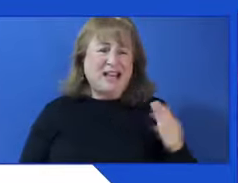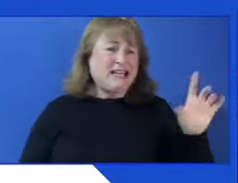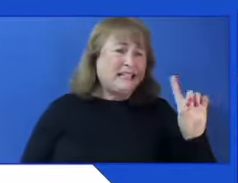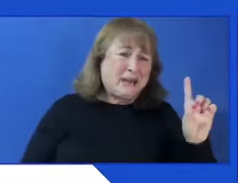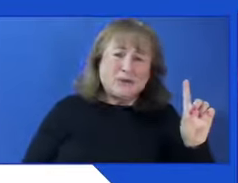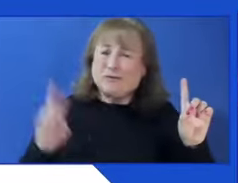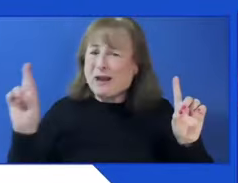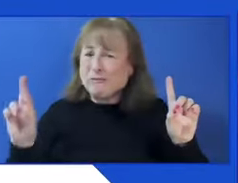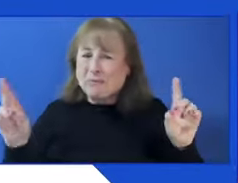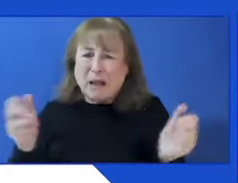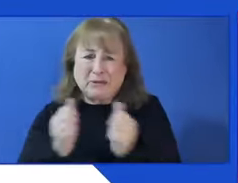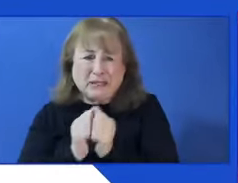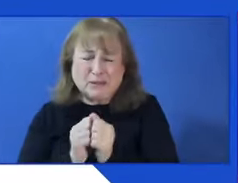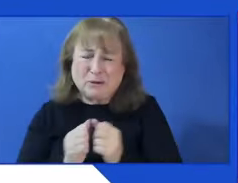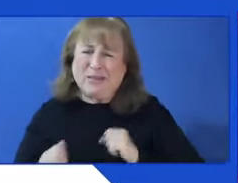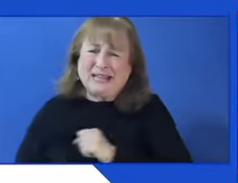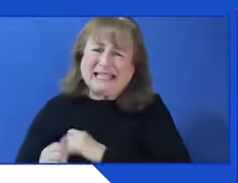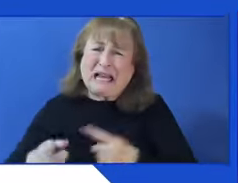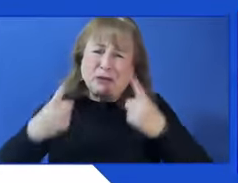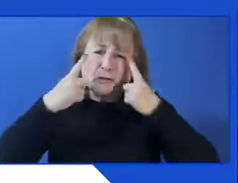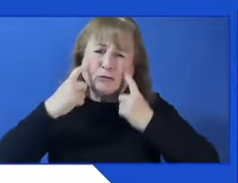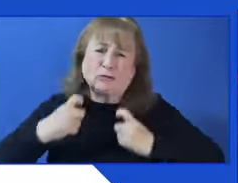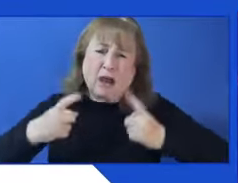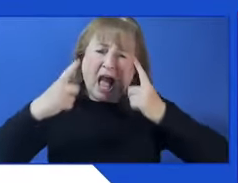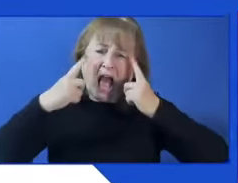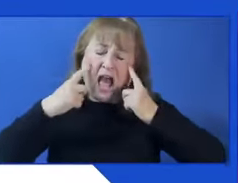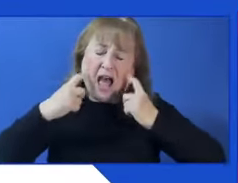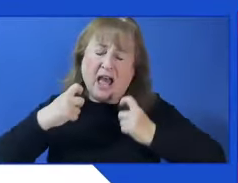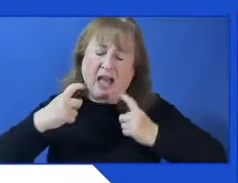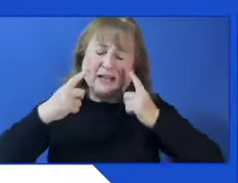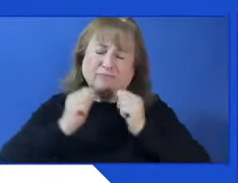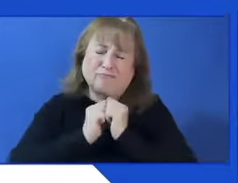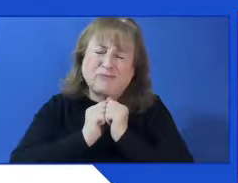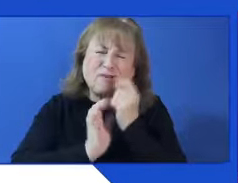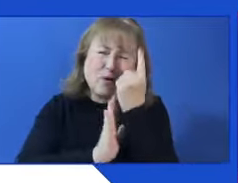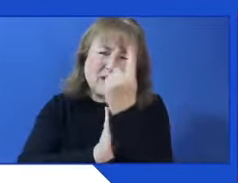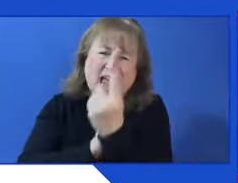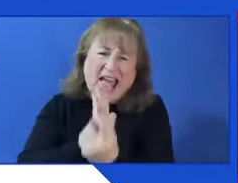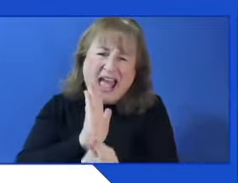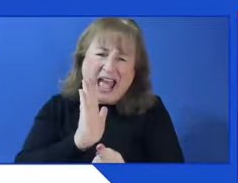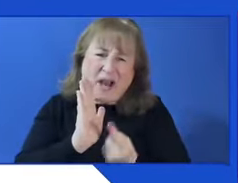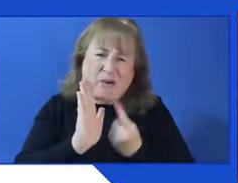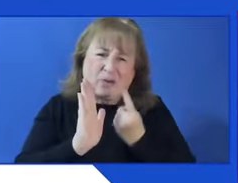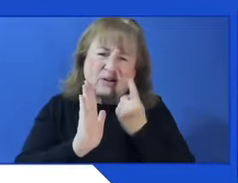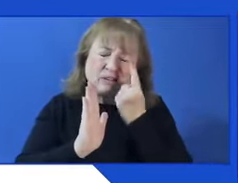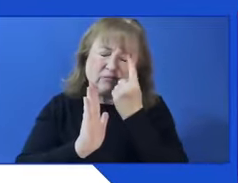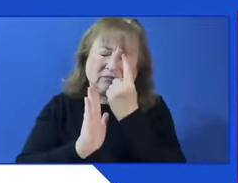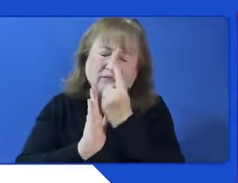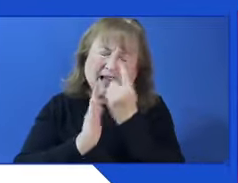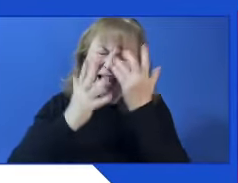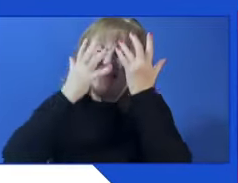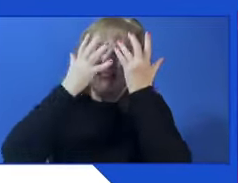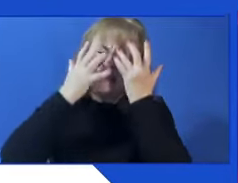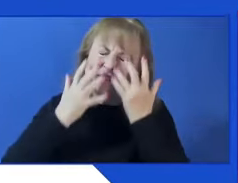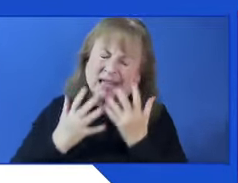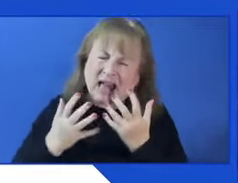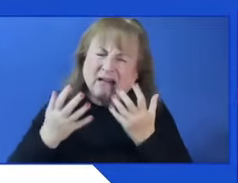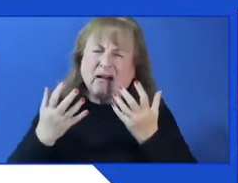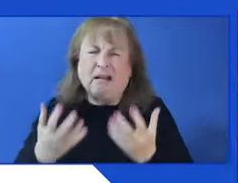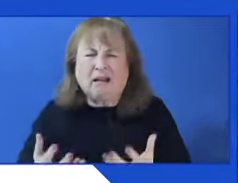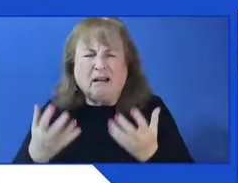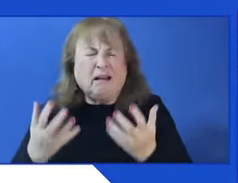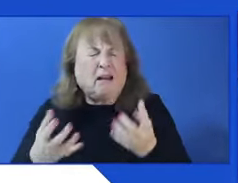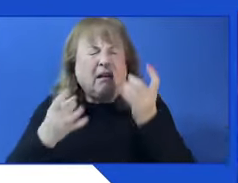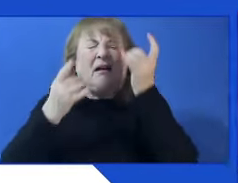Republican senators, wept and cried for a whole hour. The sadness was so great, the evil so